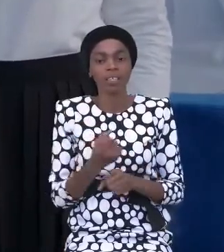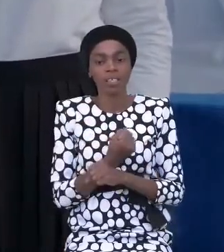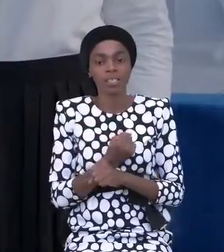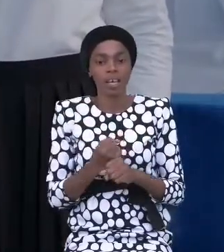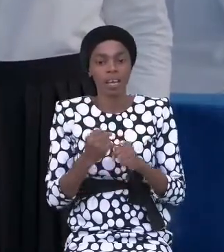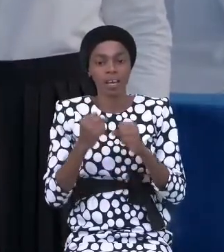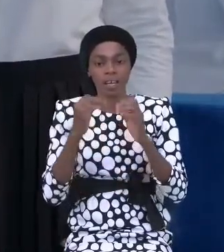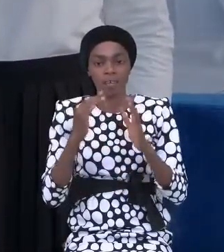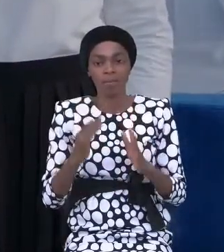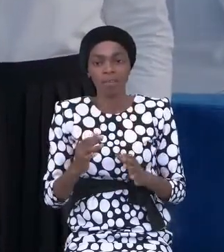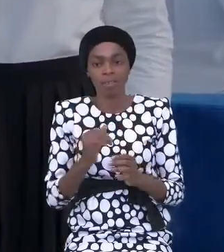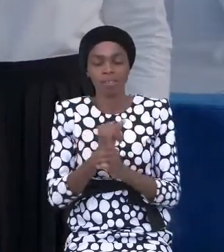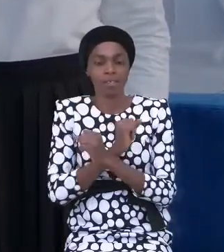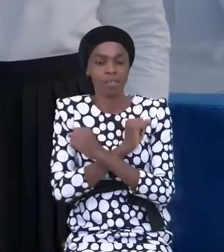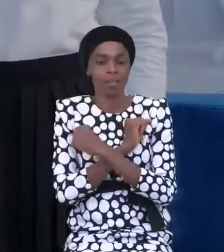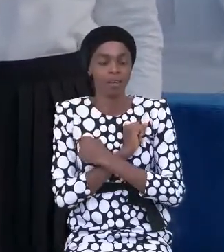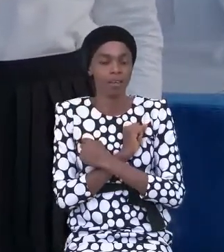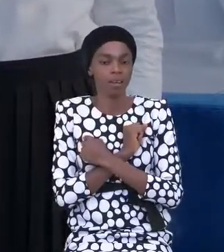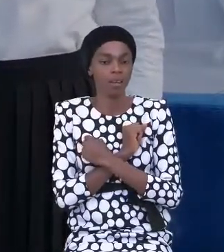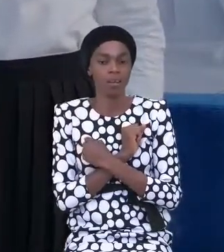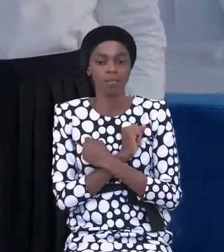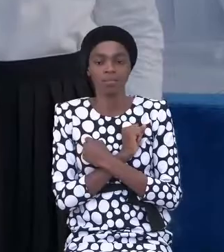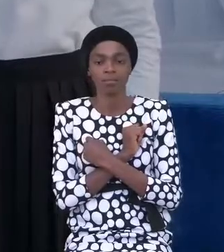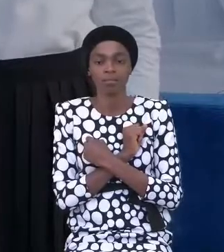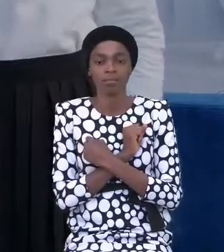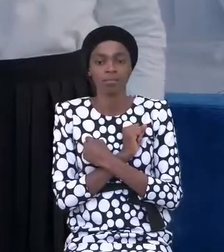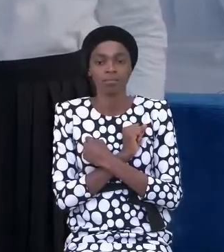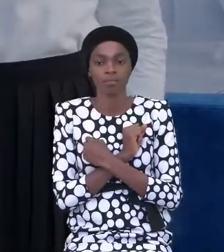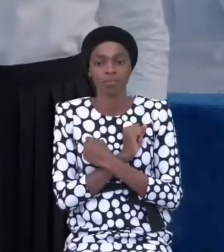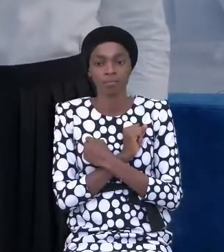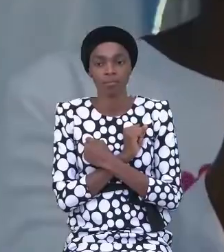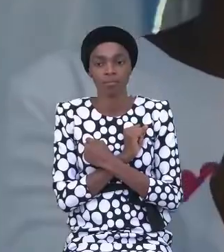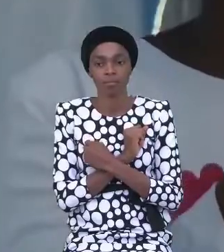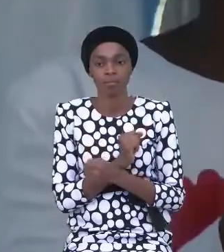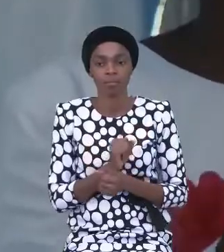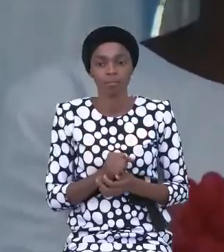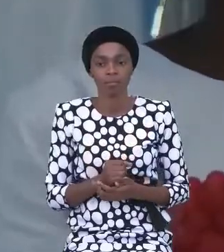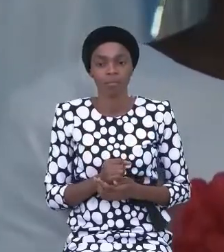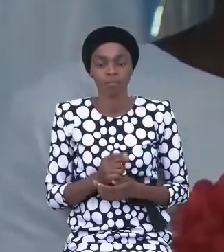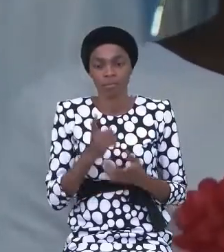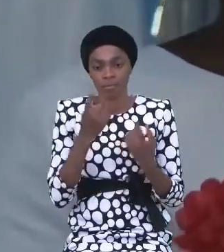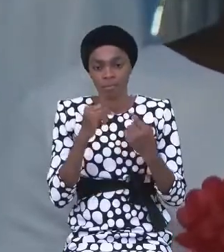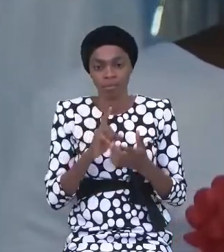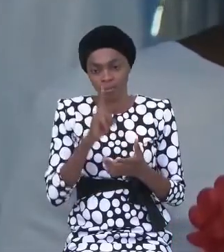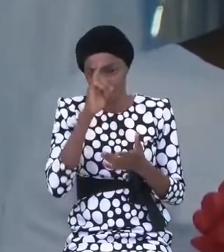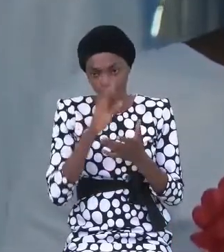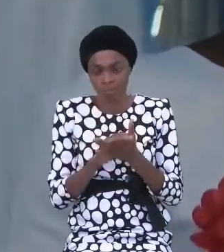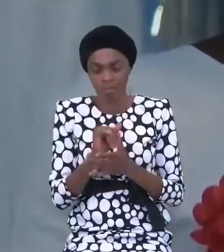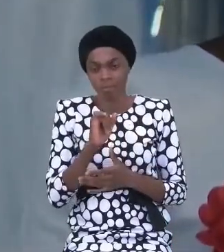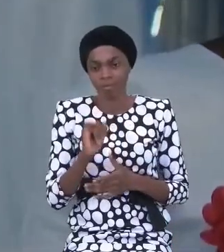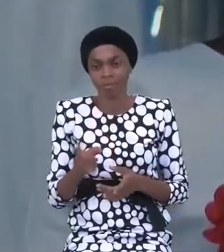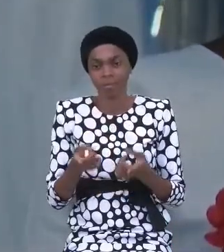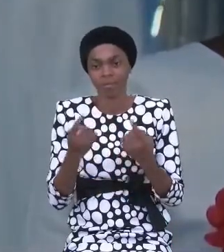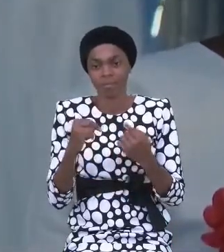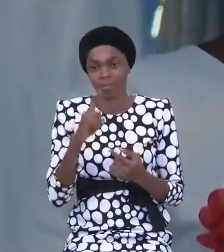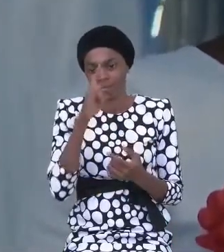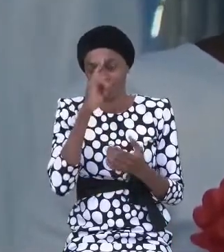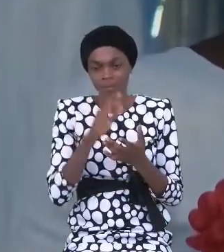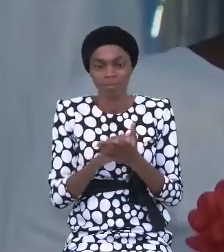the Savior's love. Come believing, come